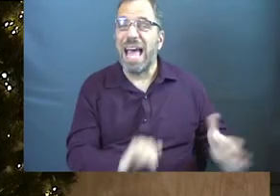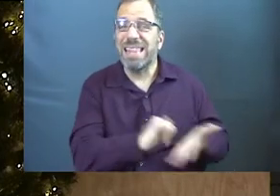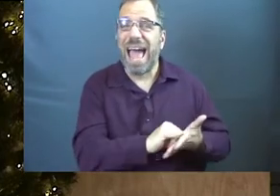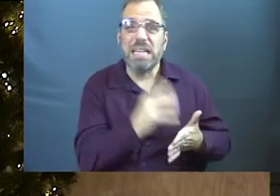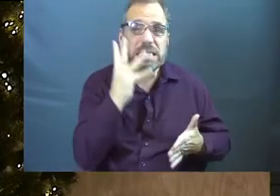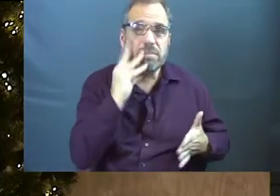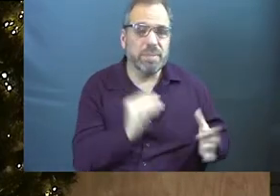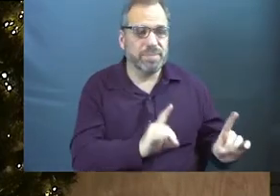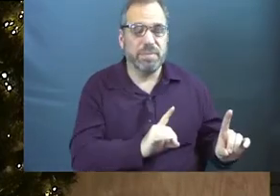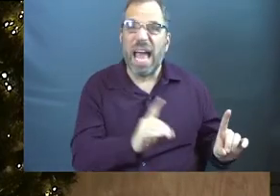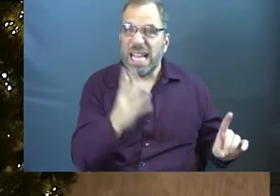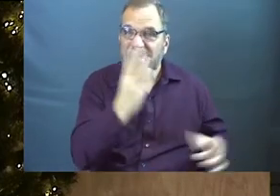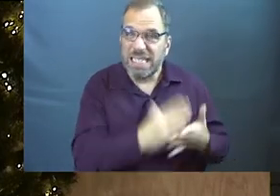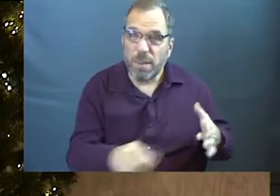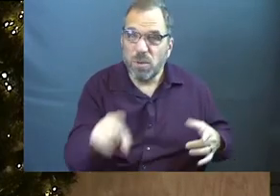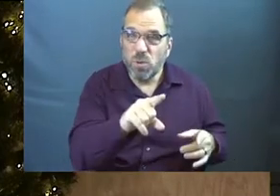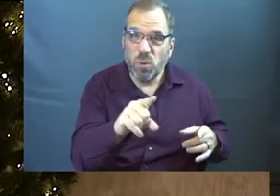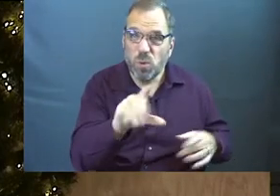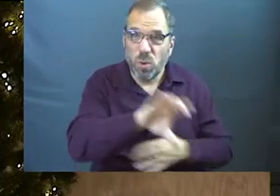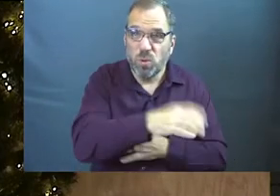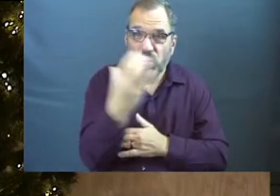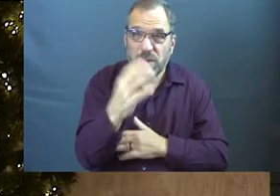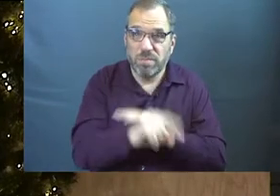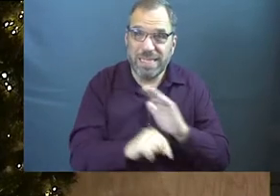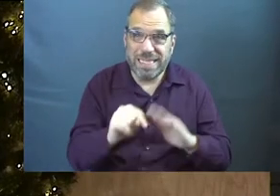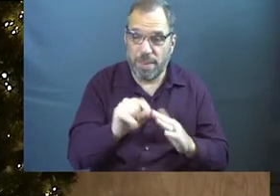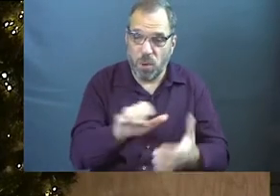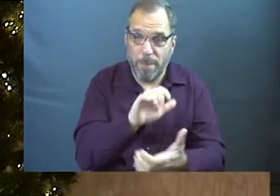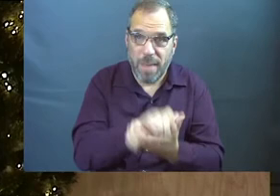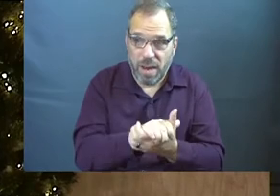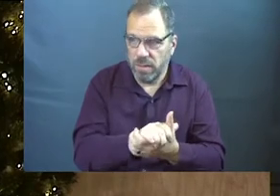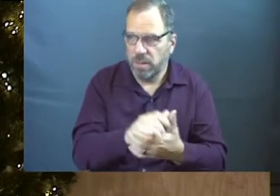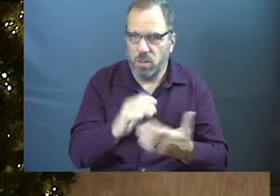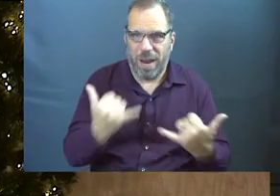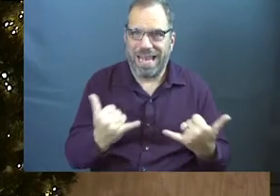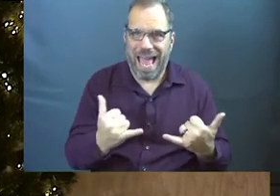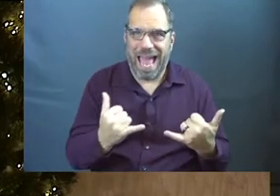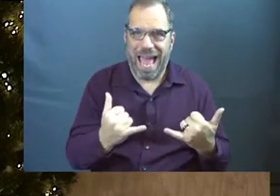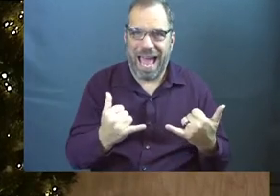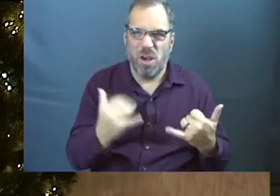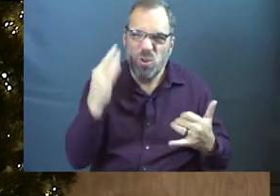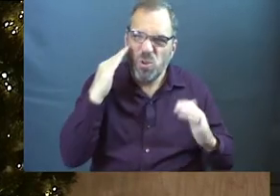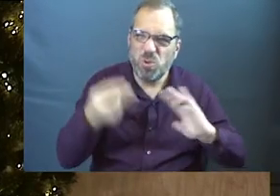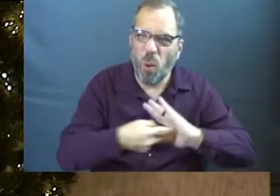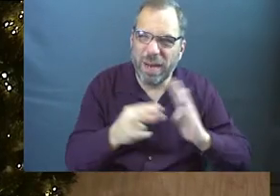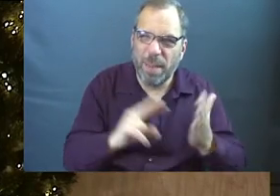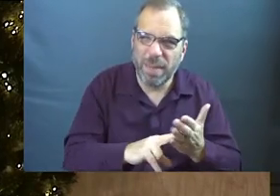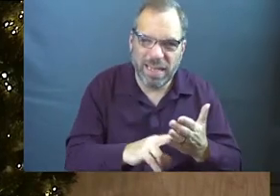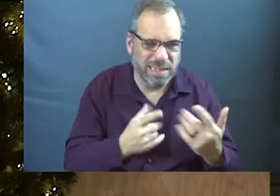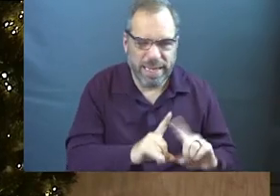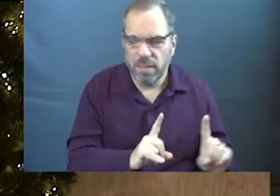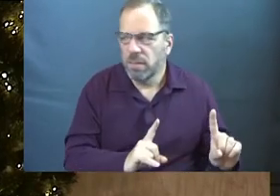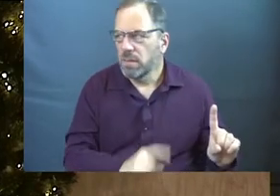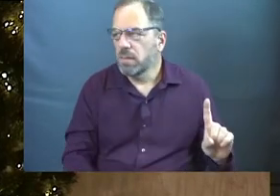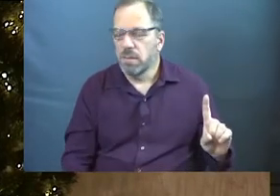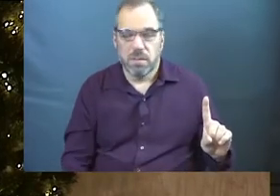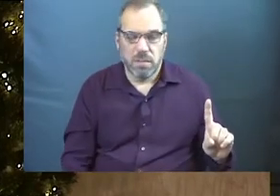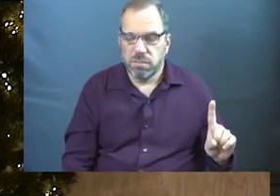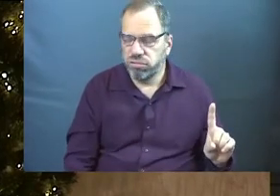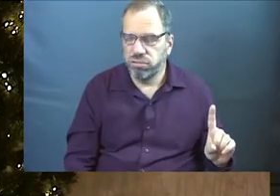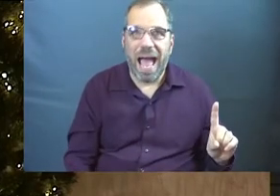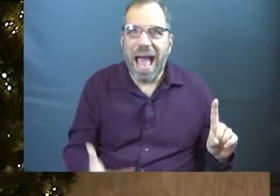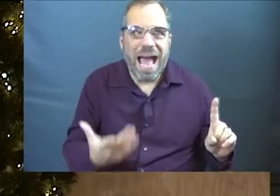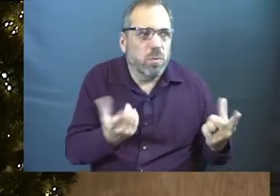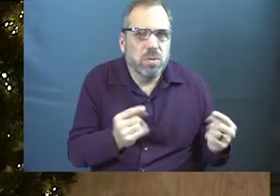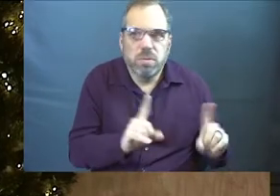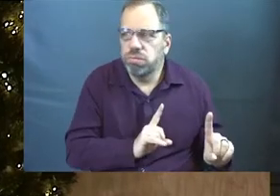space. And some of you guys going into the Christmas season in your own marriage, you're in that space right now. You know exactly what I'm talking about. And I